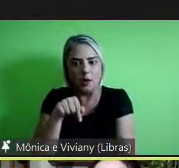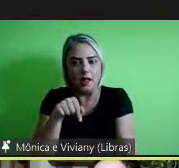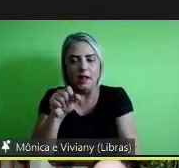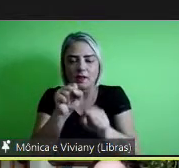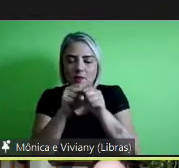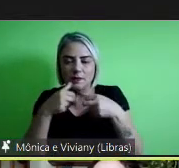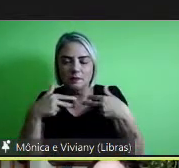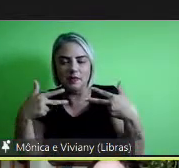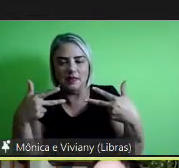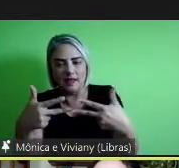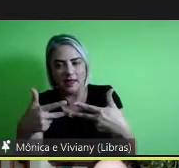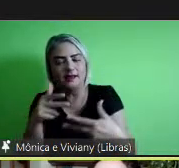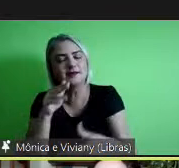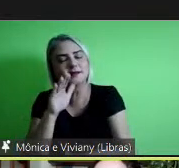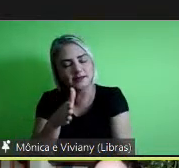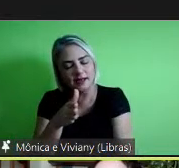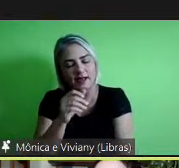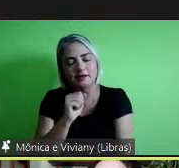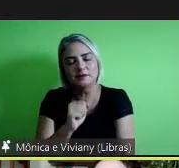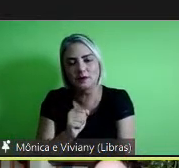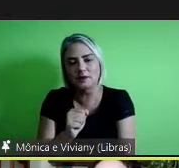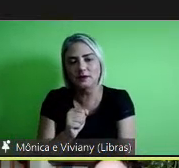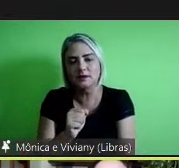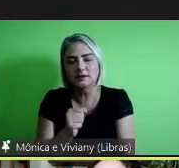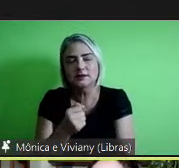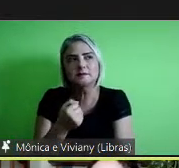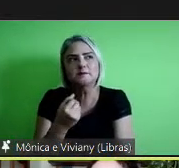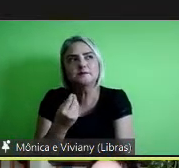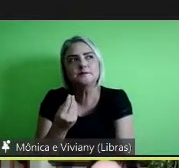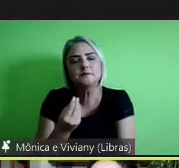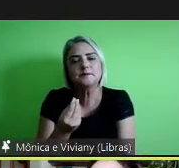launched yesterday in the seminar